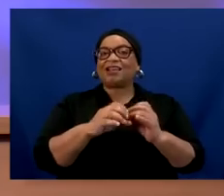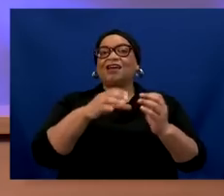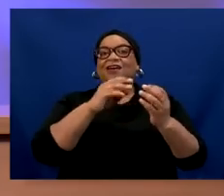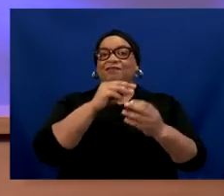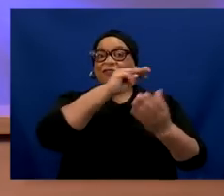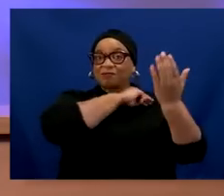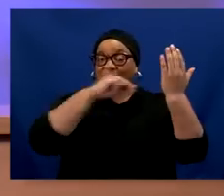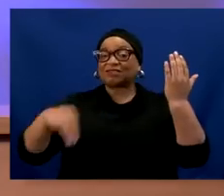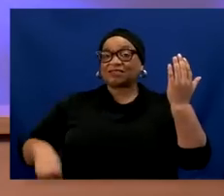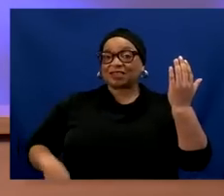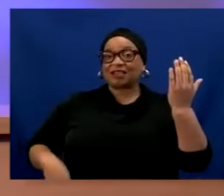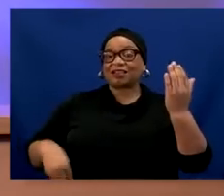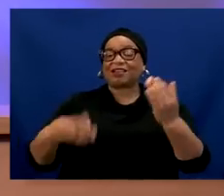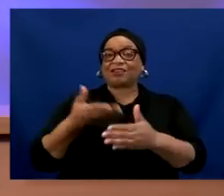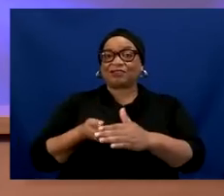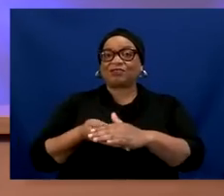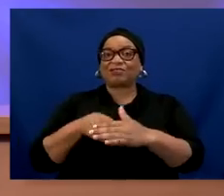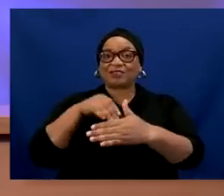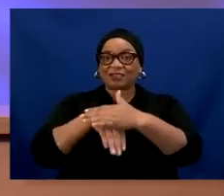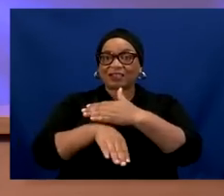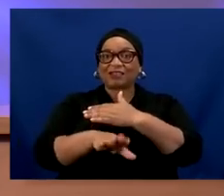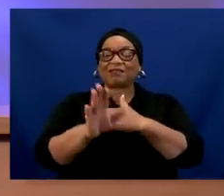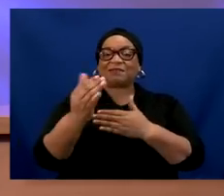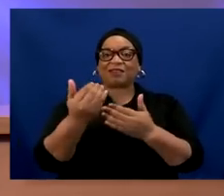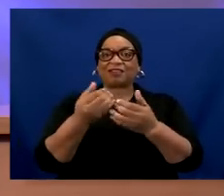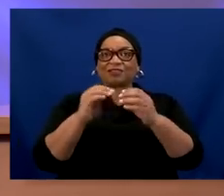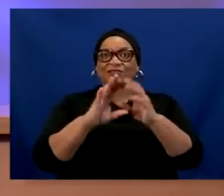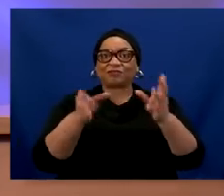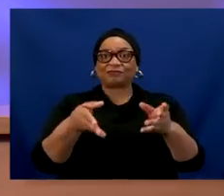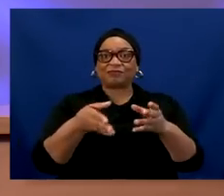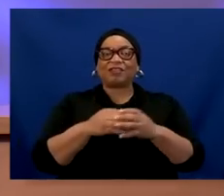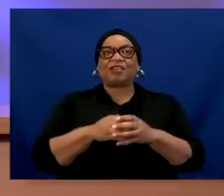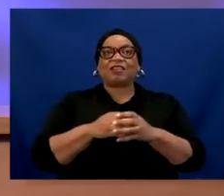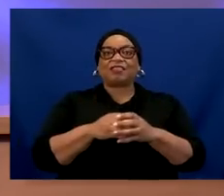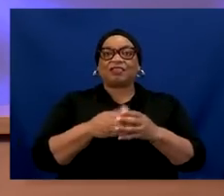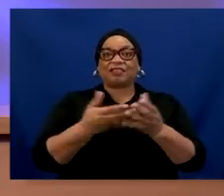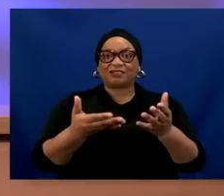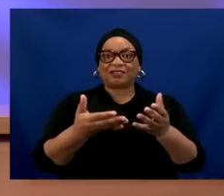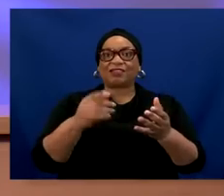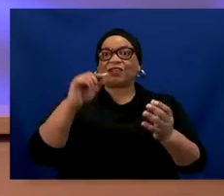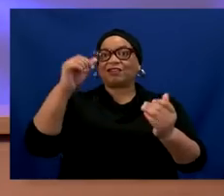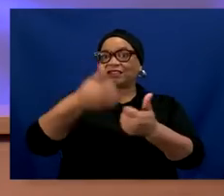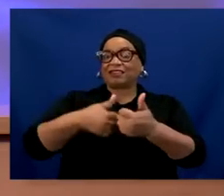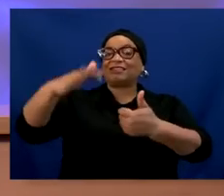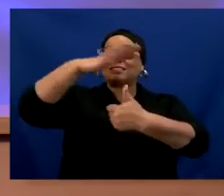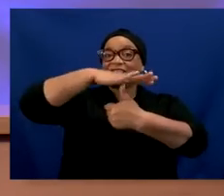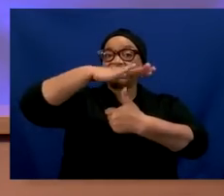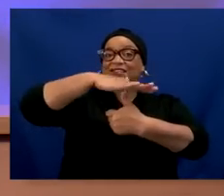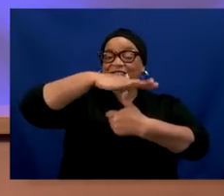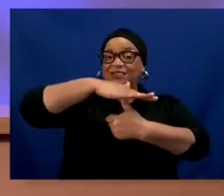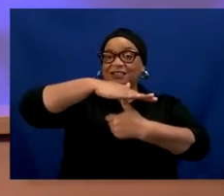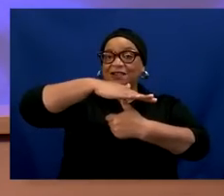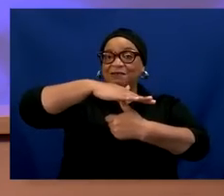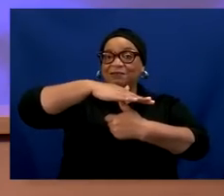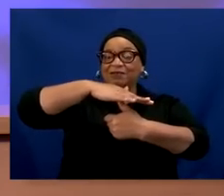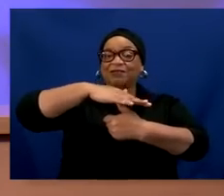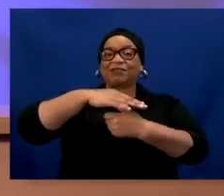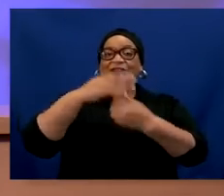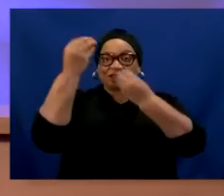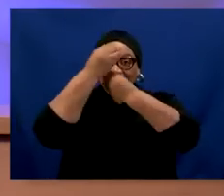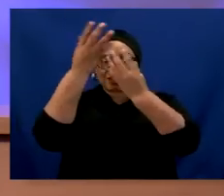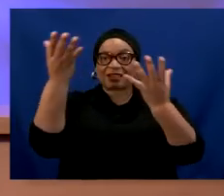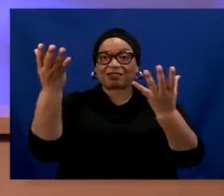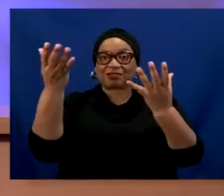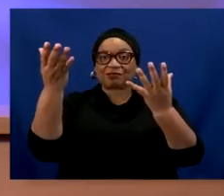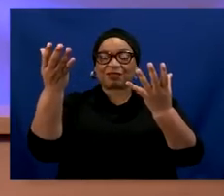who was to come into the world. But this annunciation, which is the primary one, the penultimate one, shows to us that God